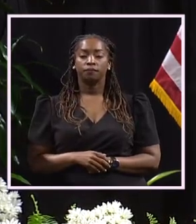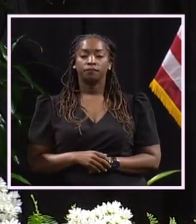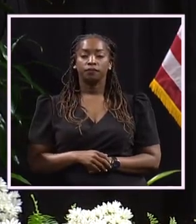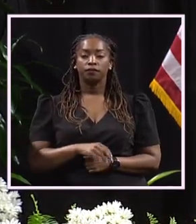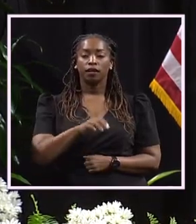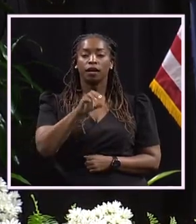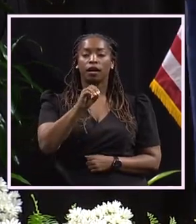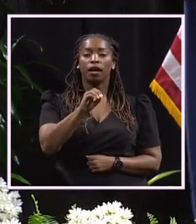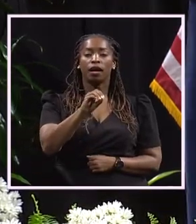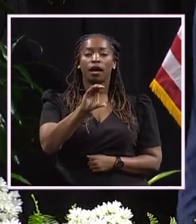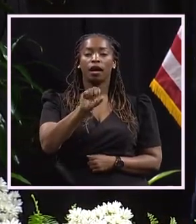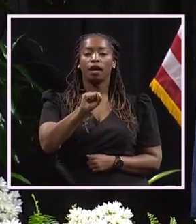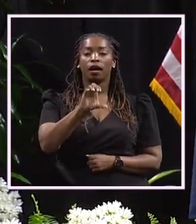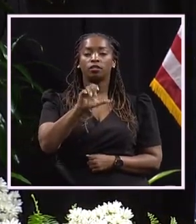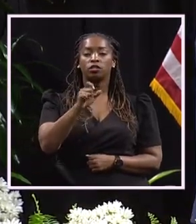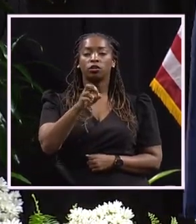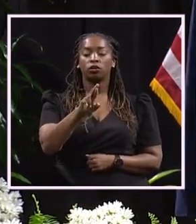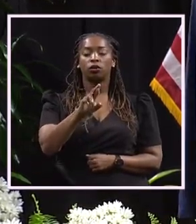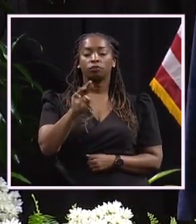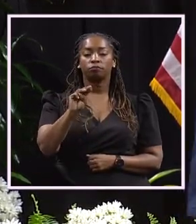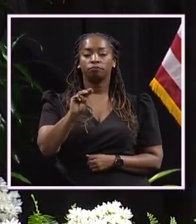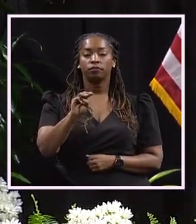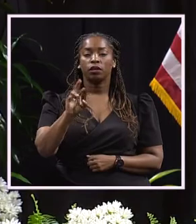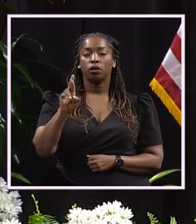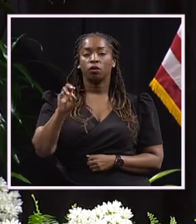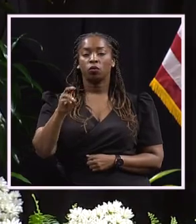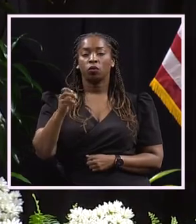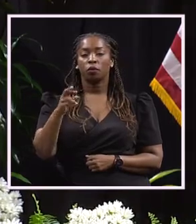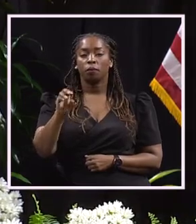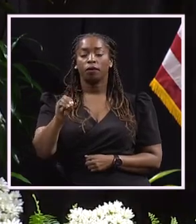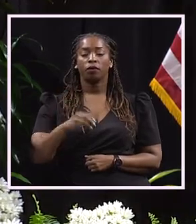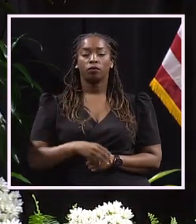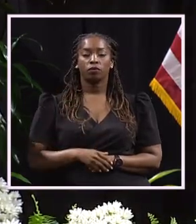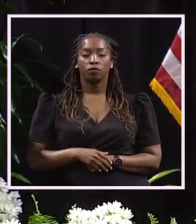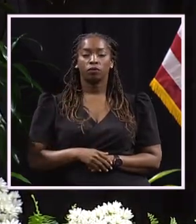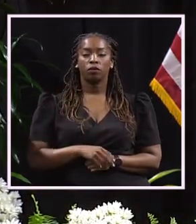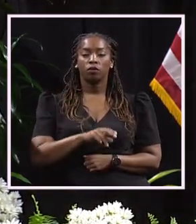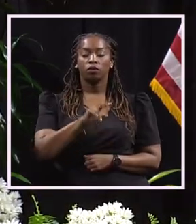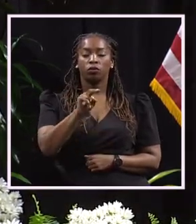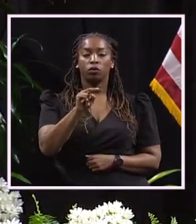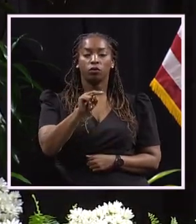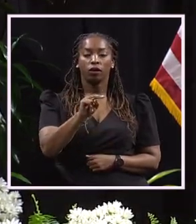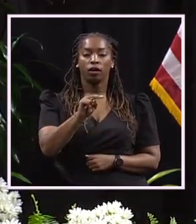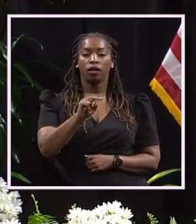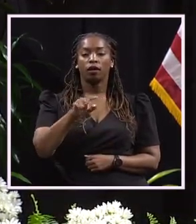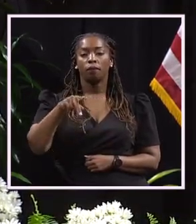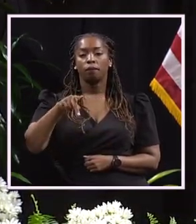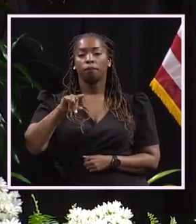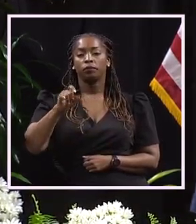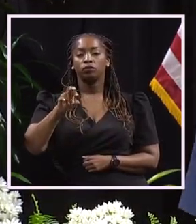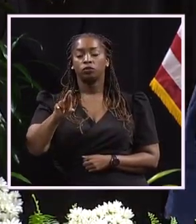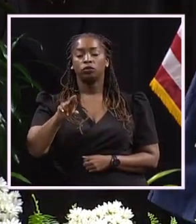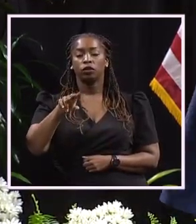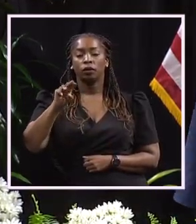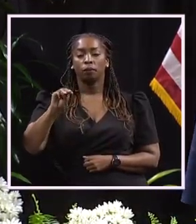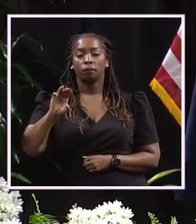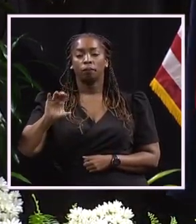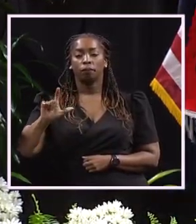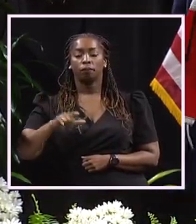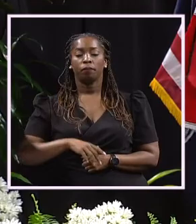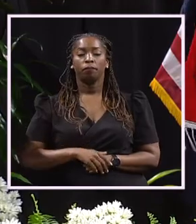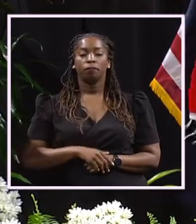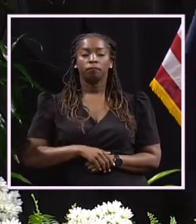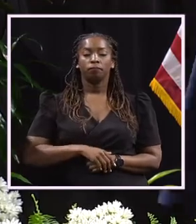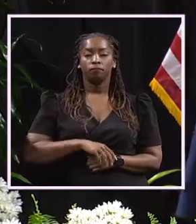Oscar Matthew Romero. Noel Parra Jr., magna cum laude. Samuel E. Ruan,